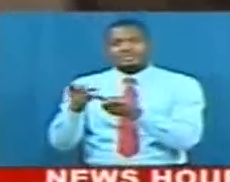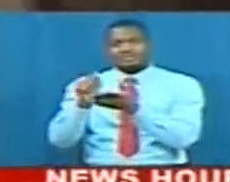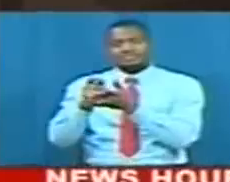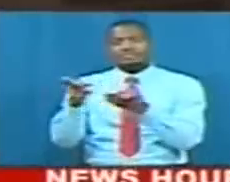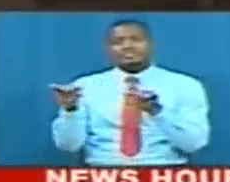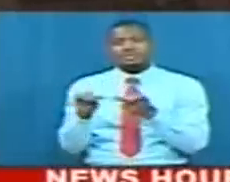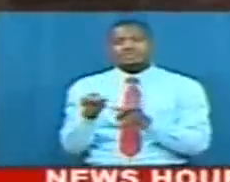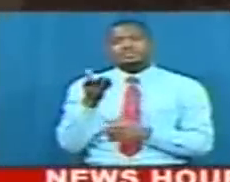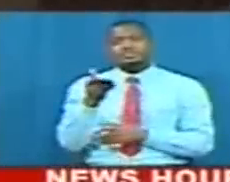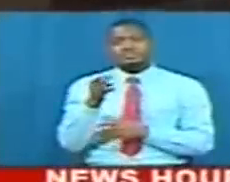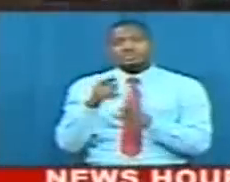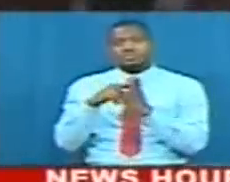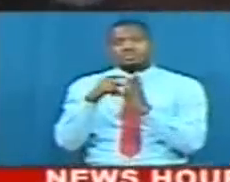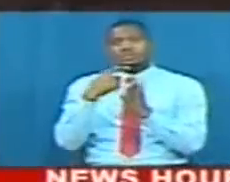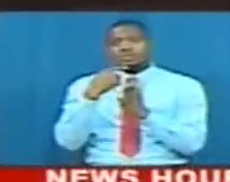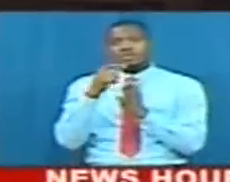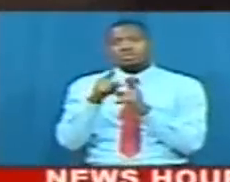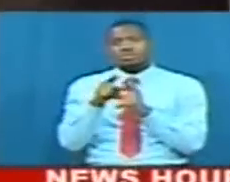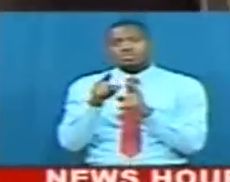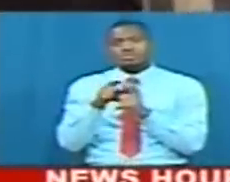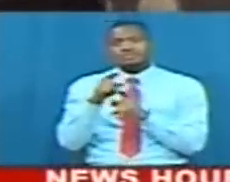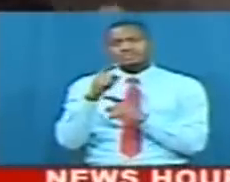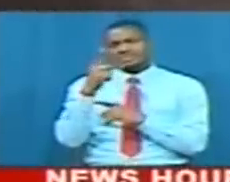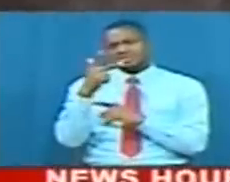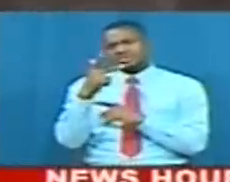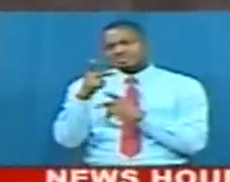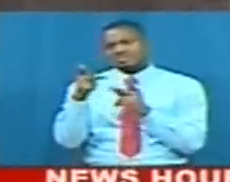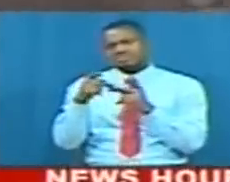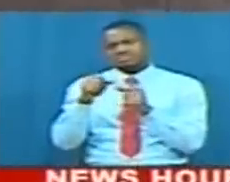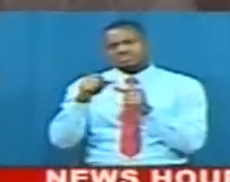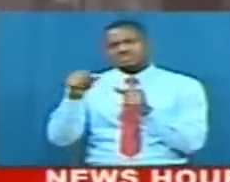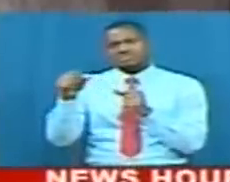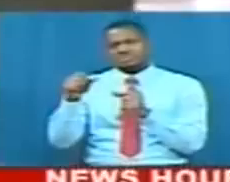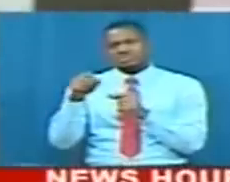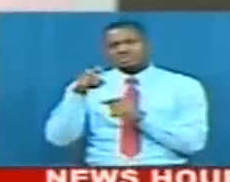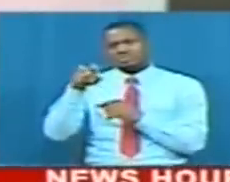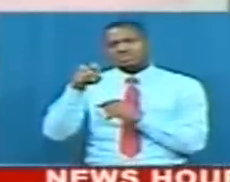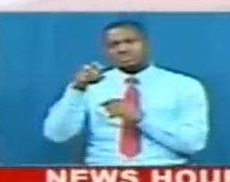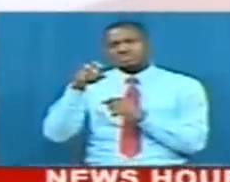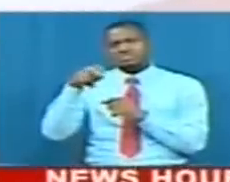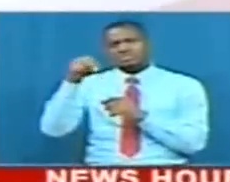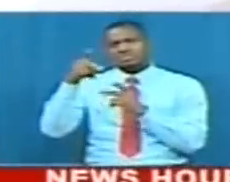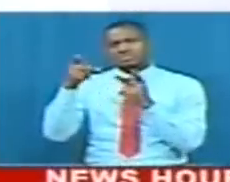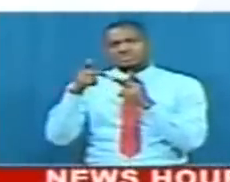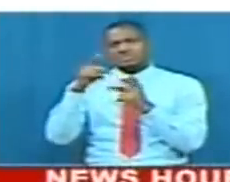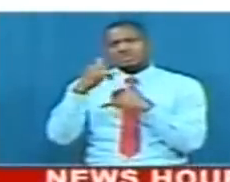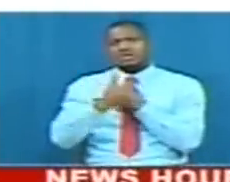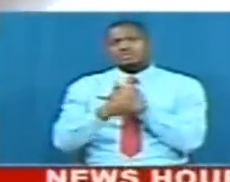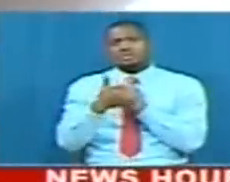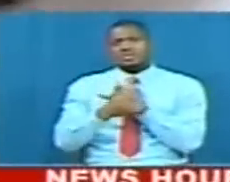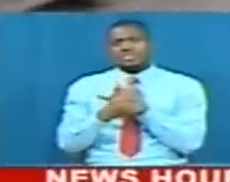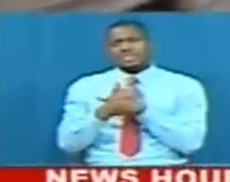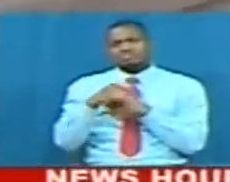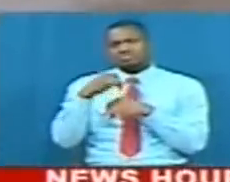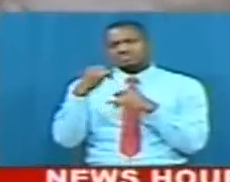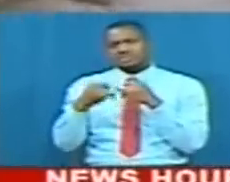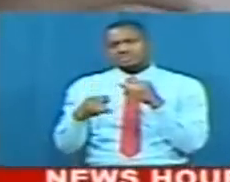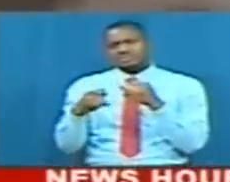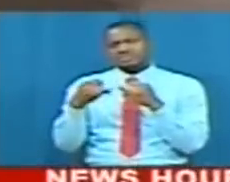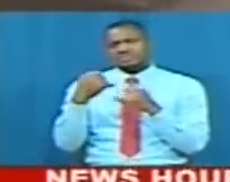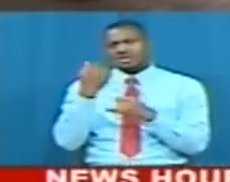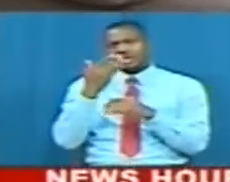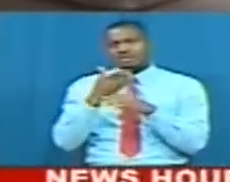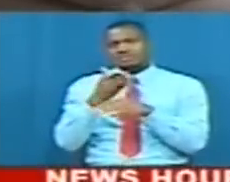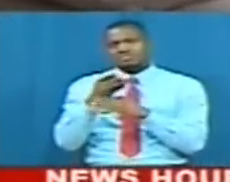visit this site. Reports say he was on a three-leg tour of the northern part of the country, which was to end on the